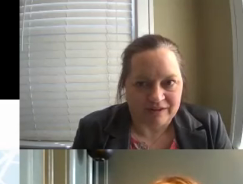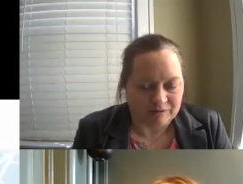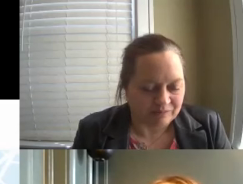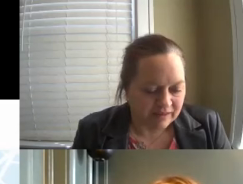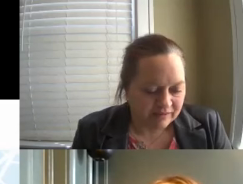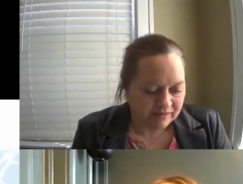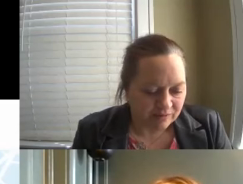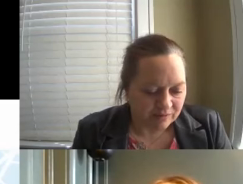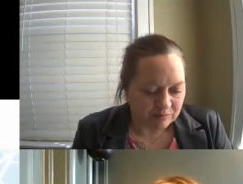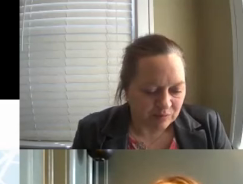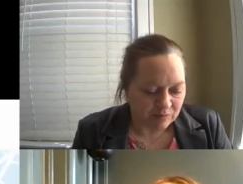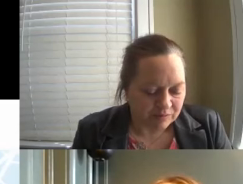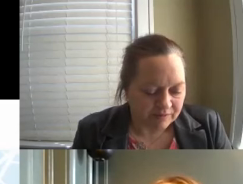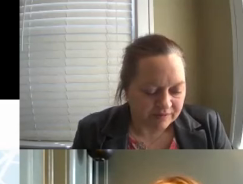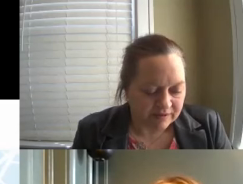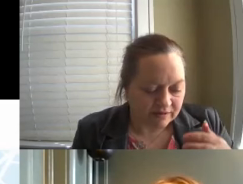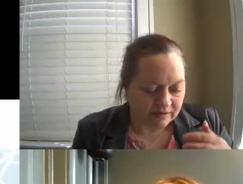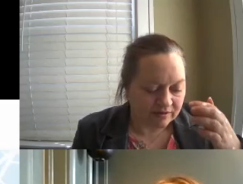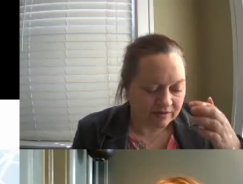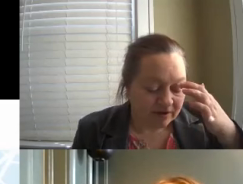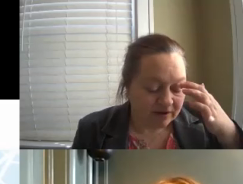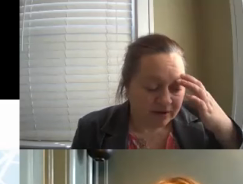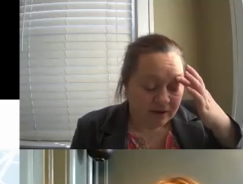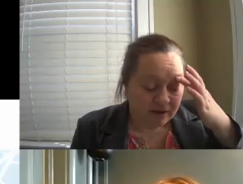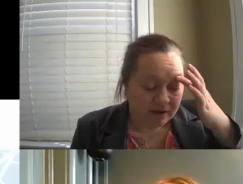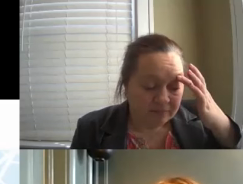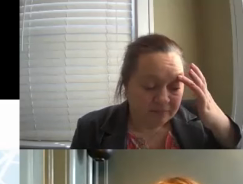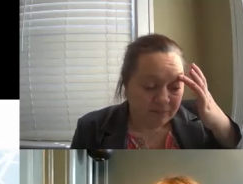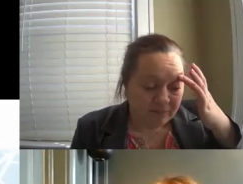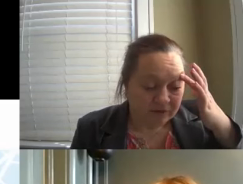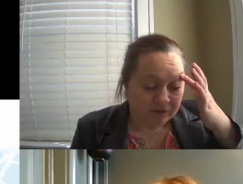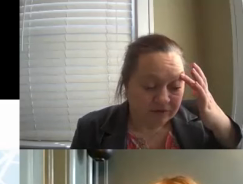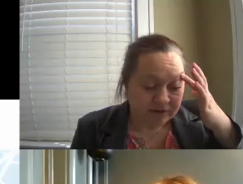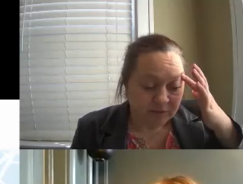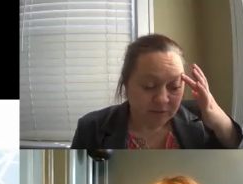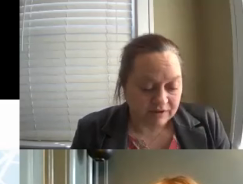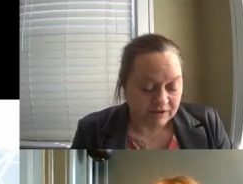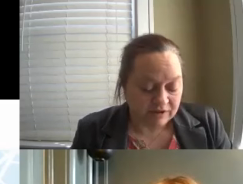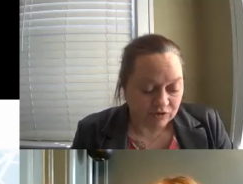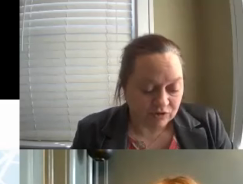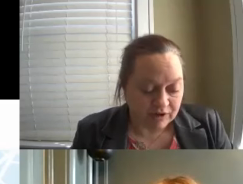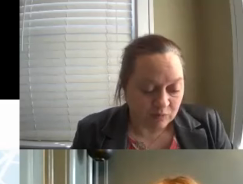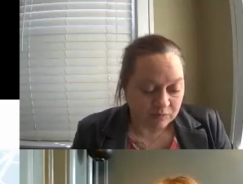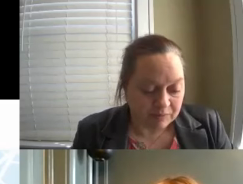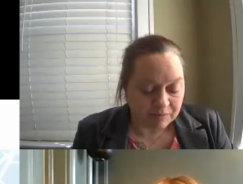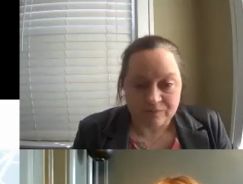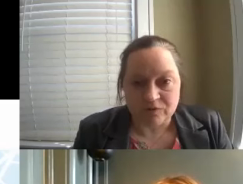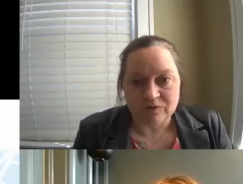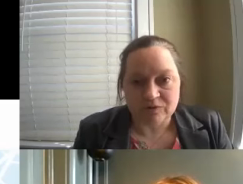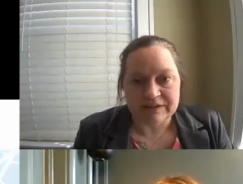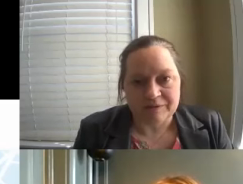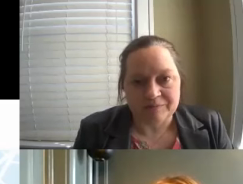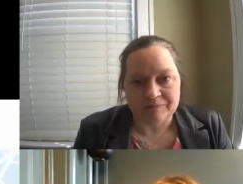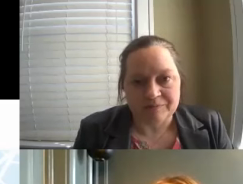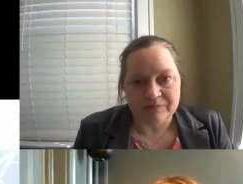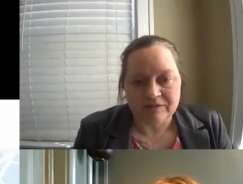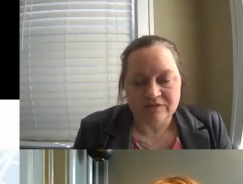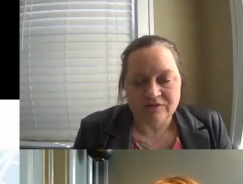situations. So those are important things to consider. And when we're dealing with, trying to work with people